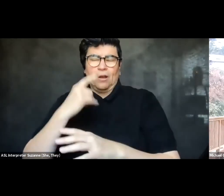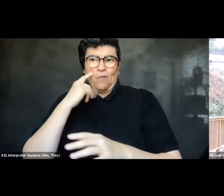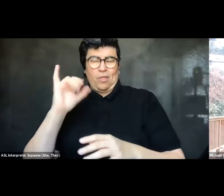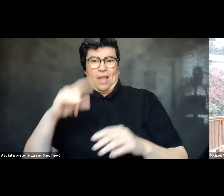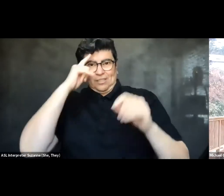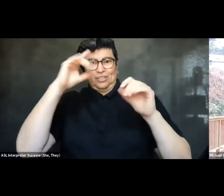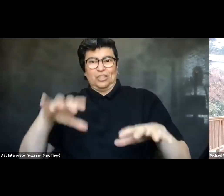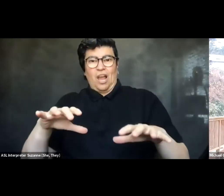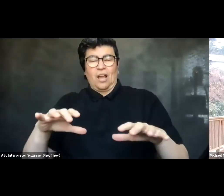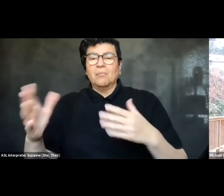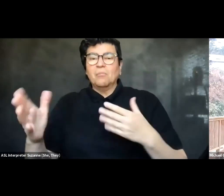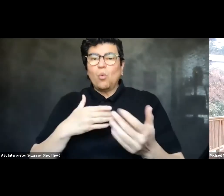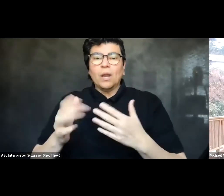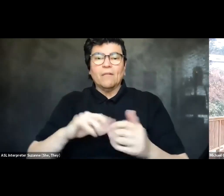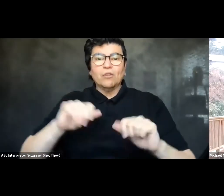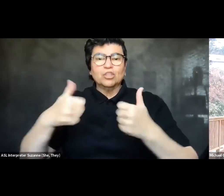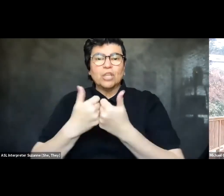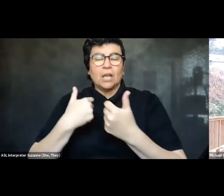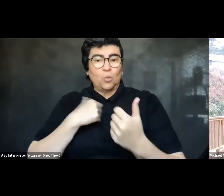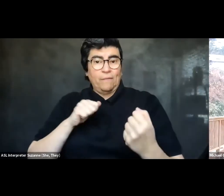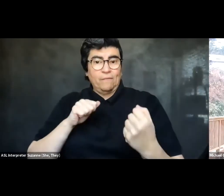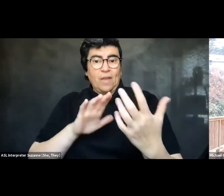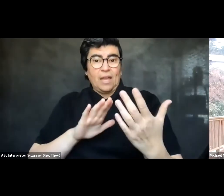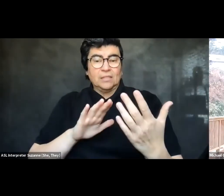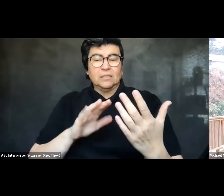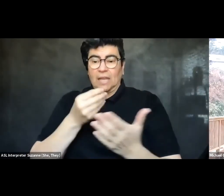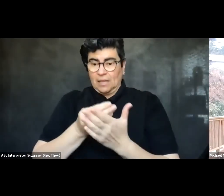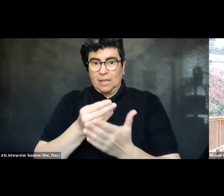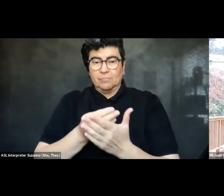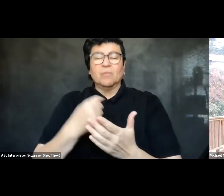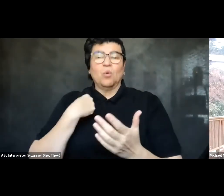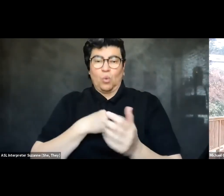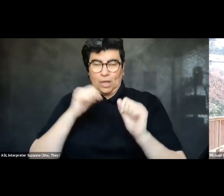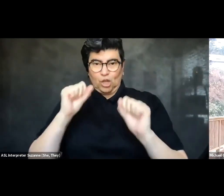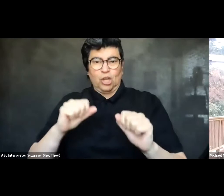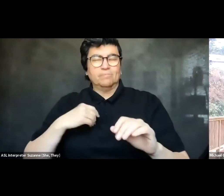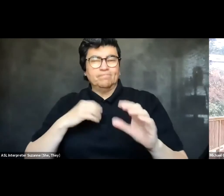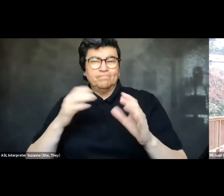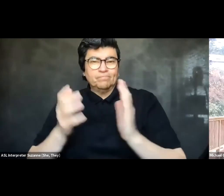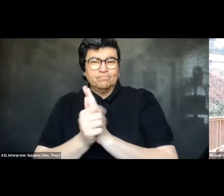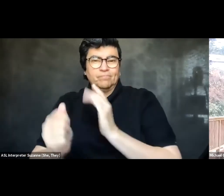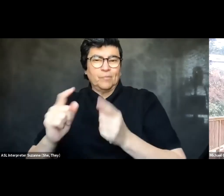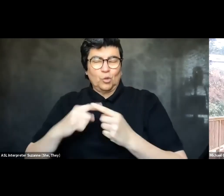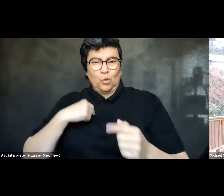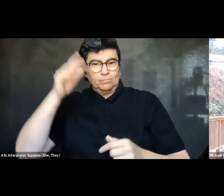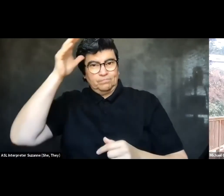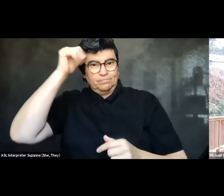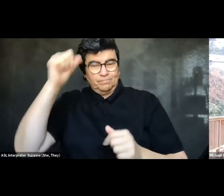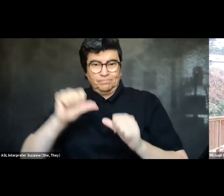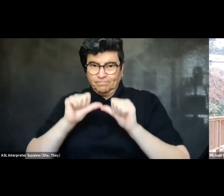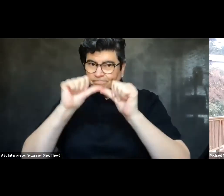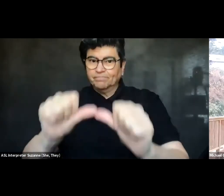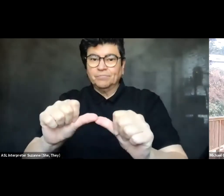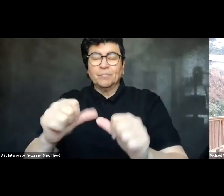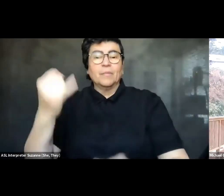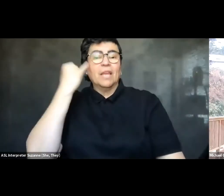this, whatever challenges we faced economically, we more than made up for by our ability to persevere. If we use